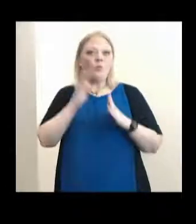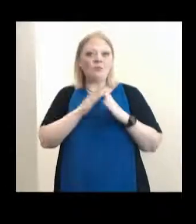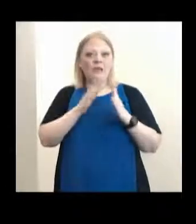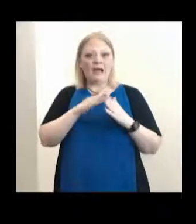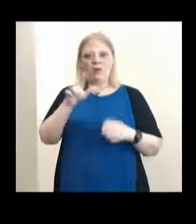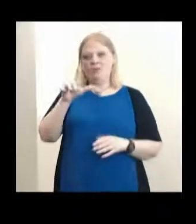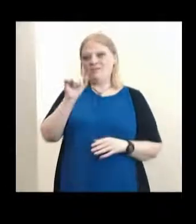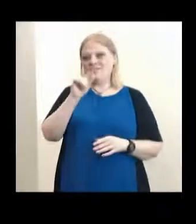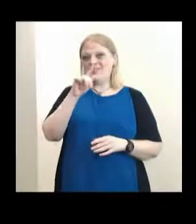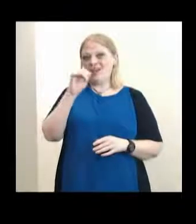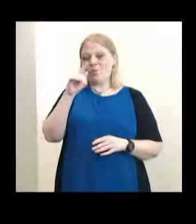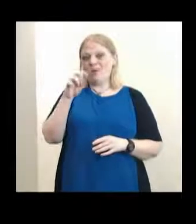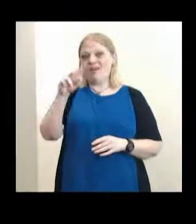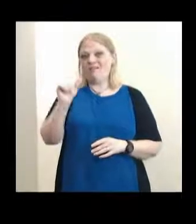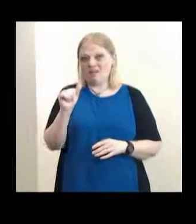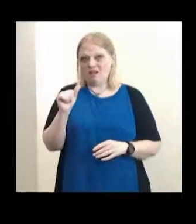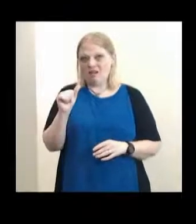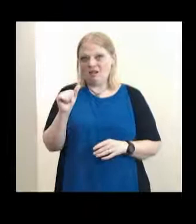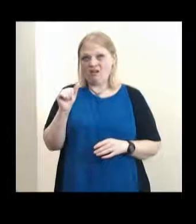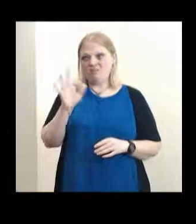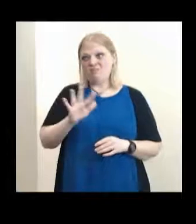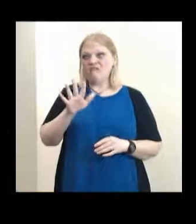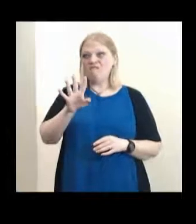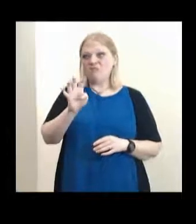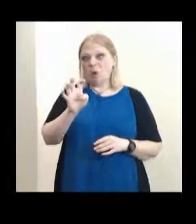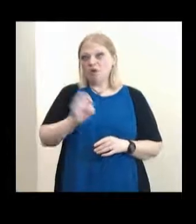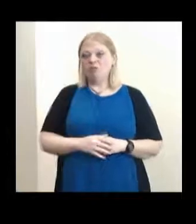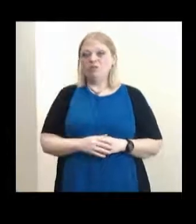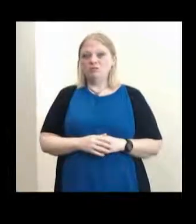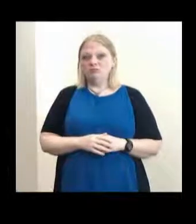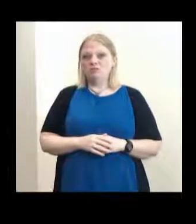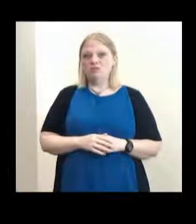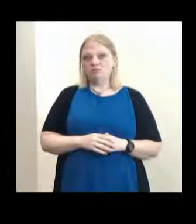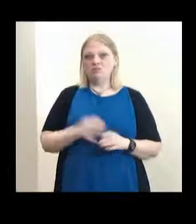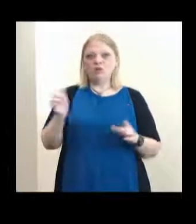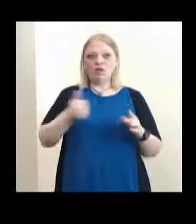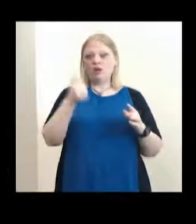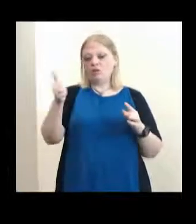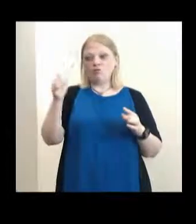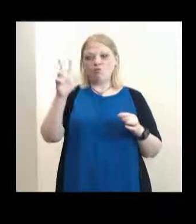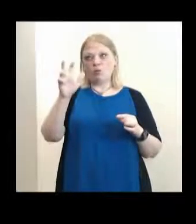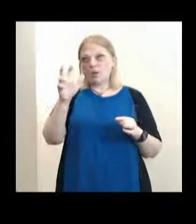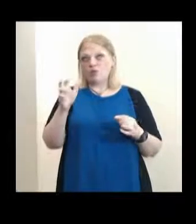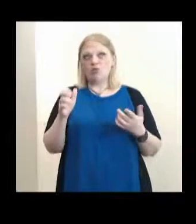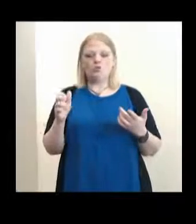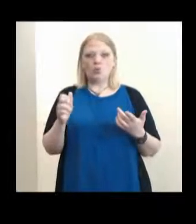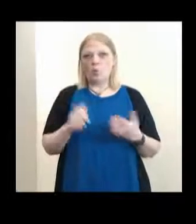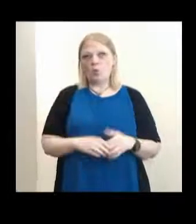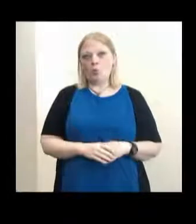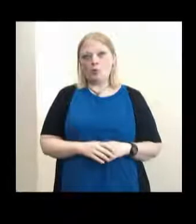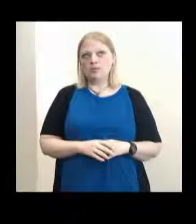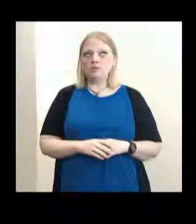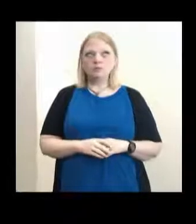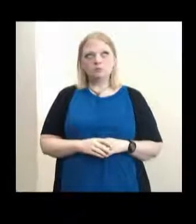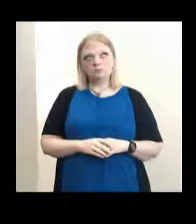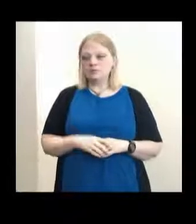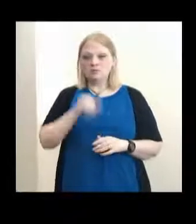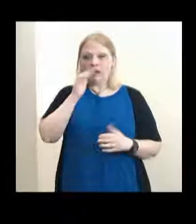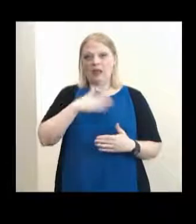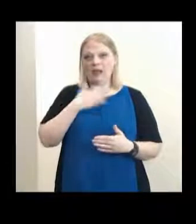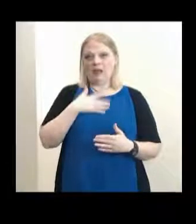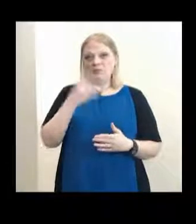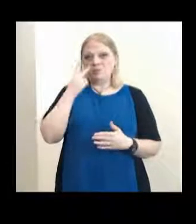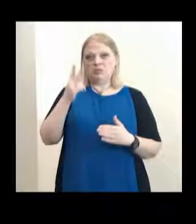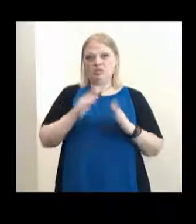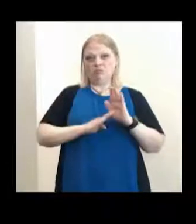Lackawanna is nearly 400. And there are others that are, of course, in the 300. So we are not happy to see the